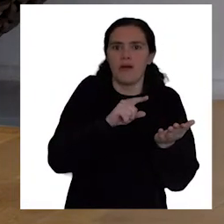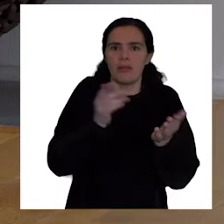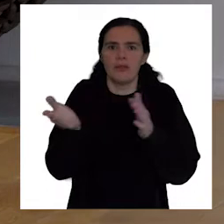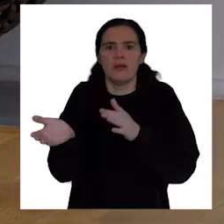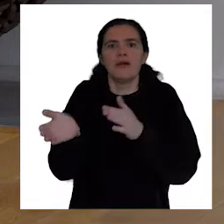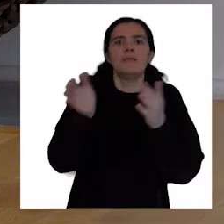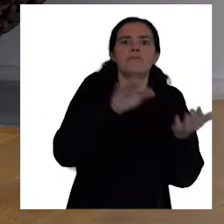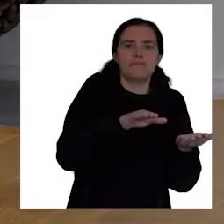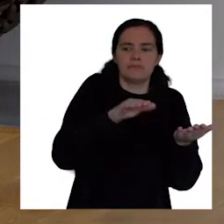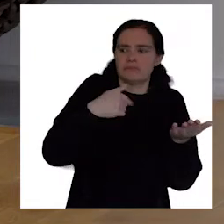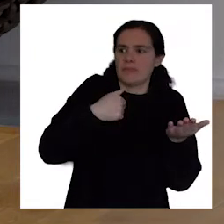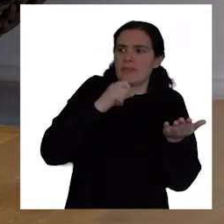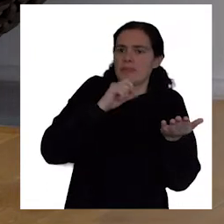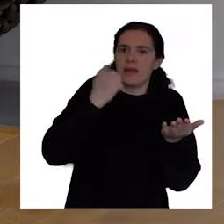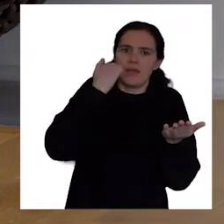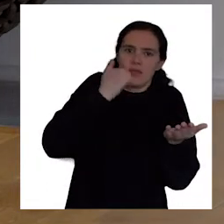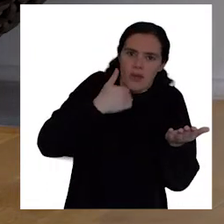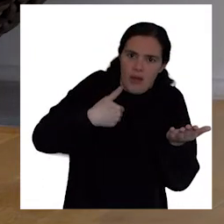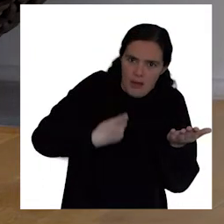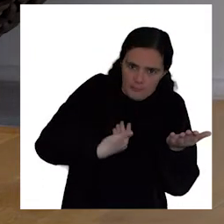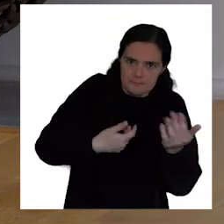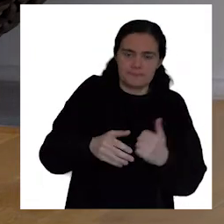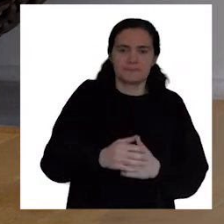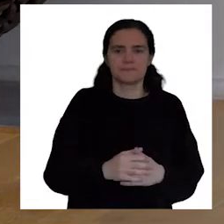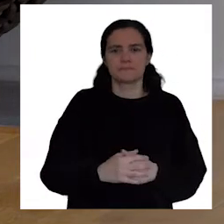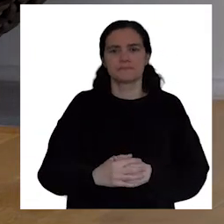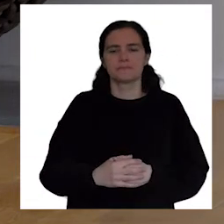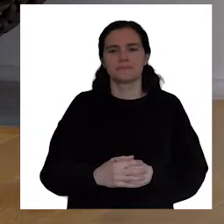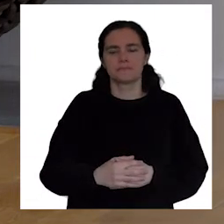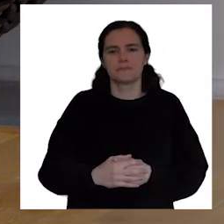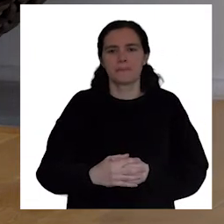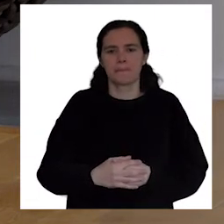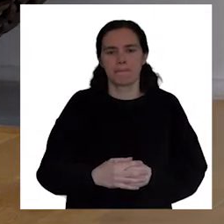could actually fall on us and hurt us.